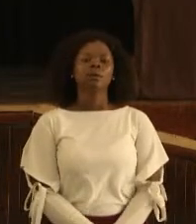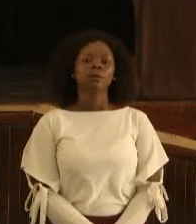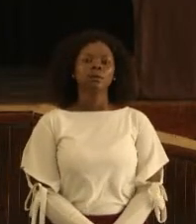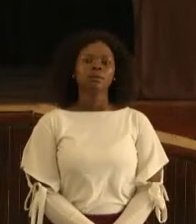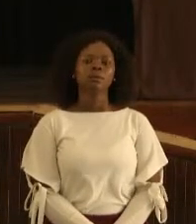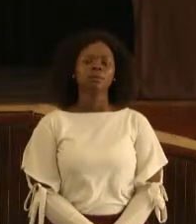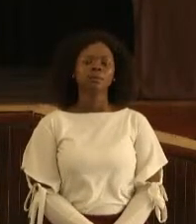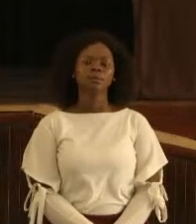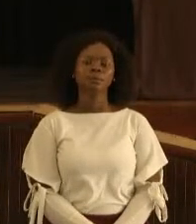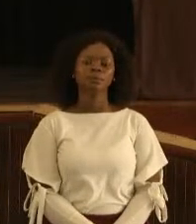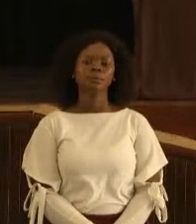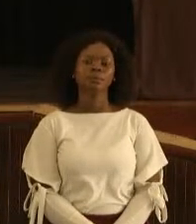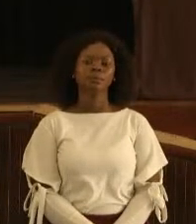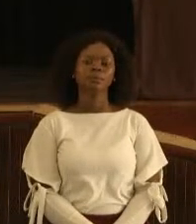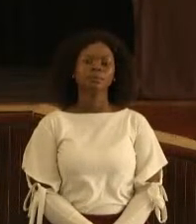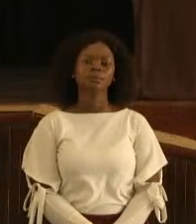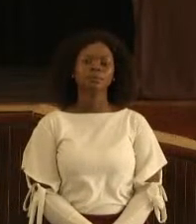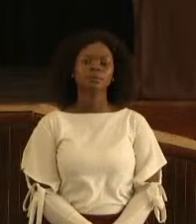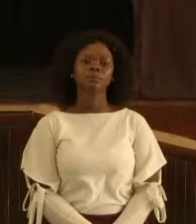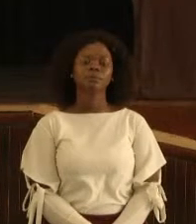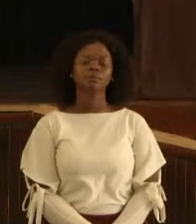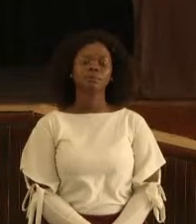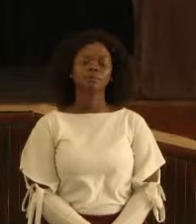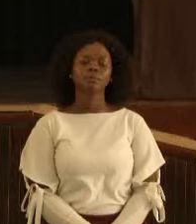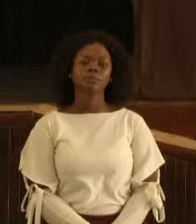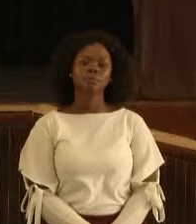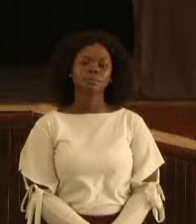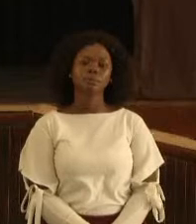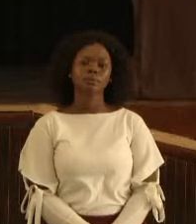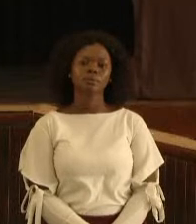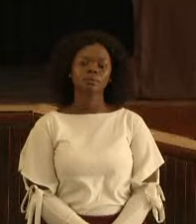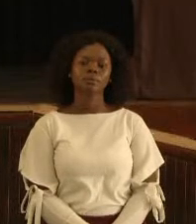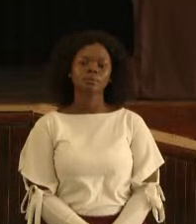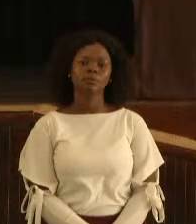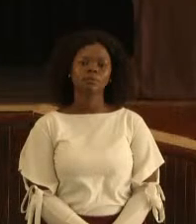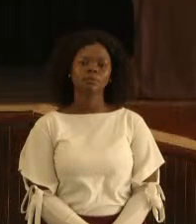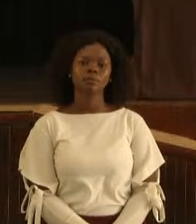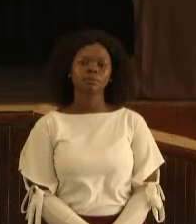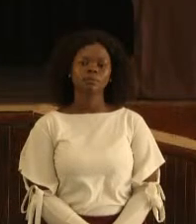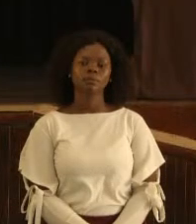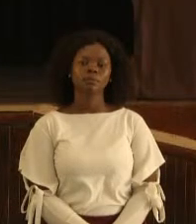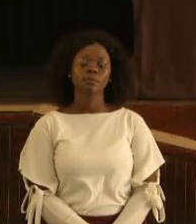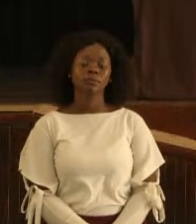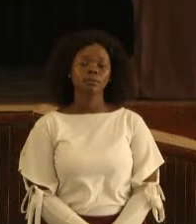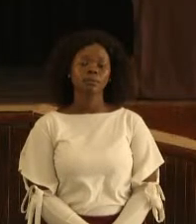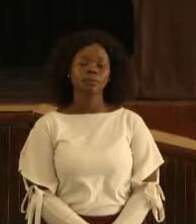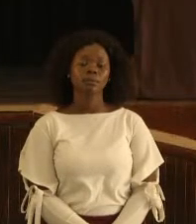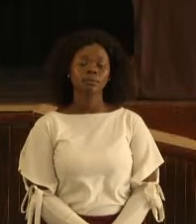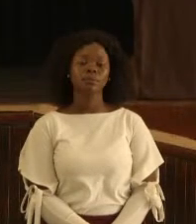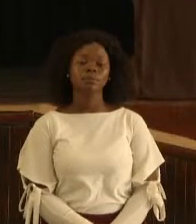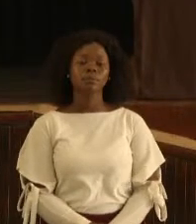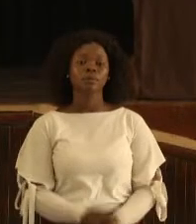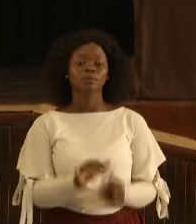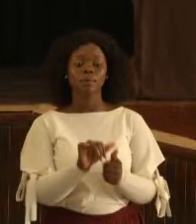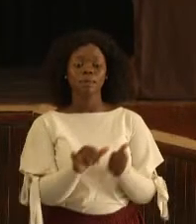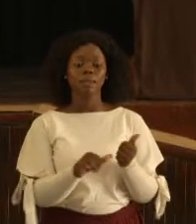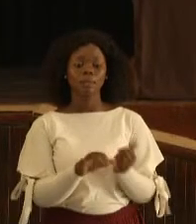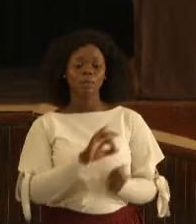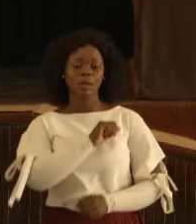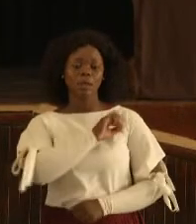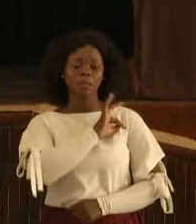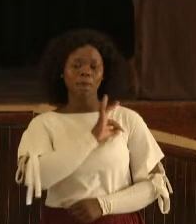working relationship between the municipalities and the community. Semkile ke u-deputy